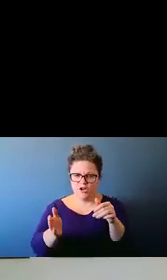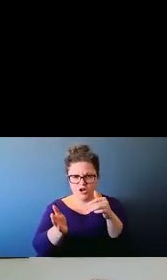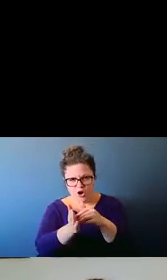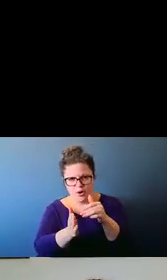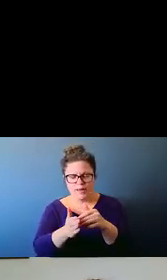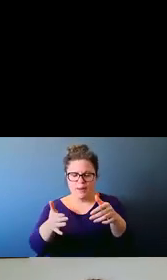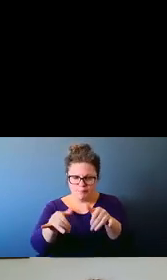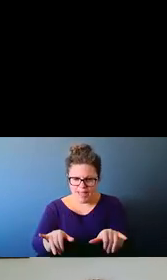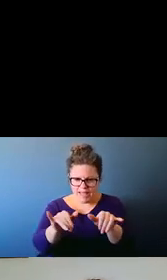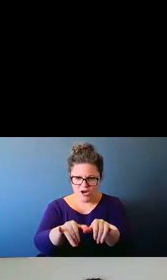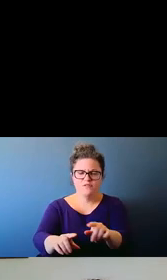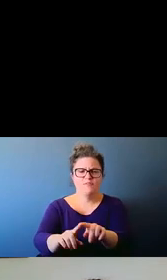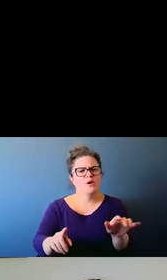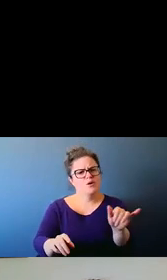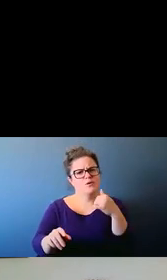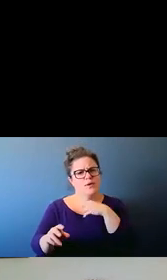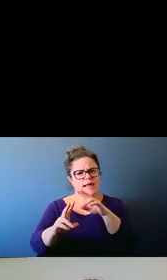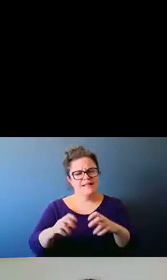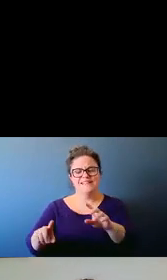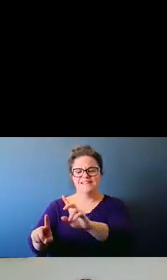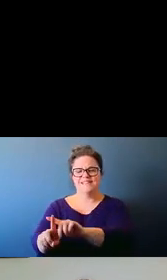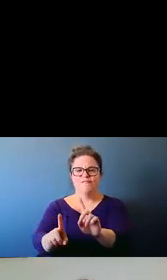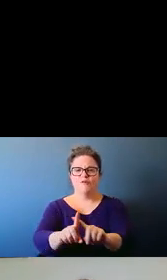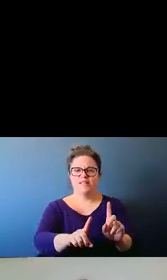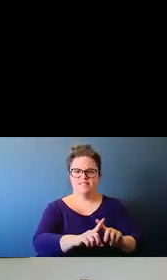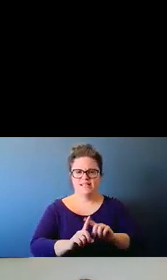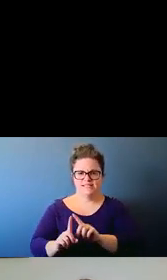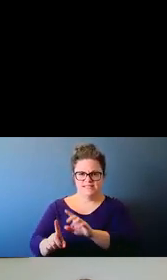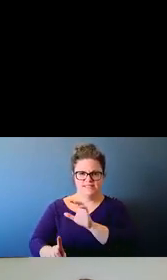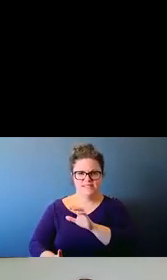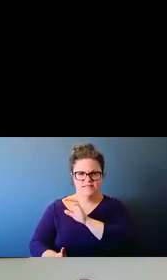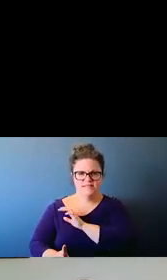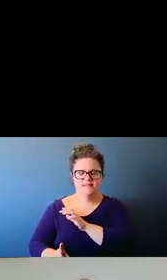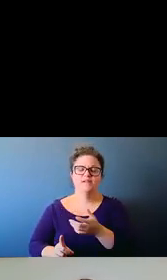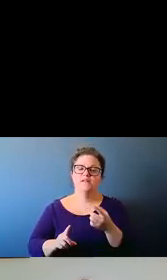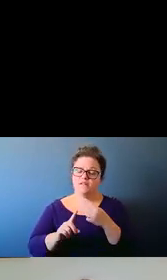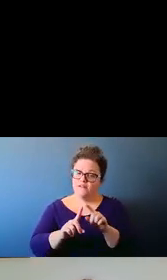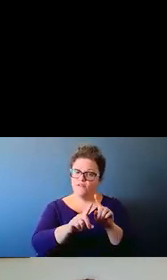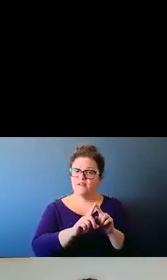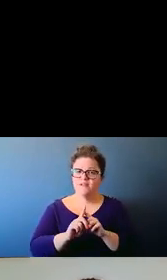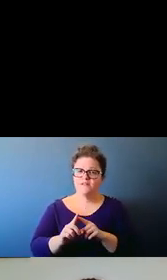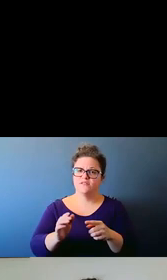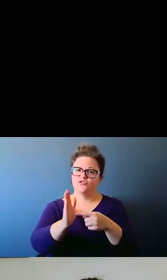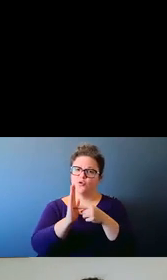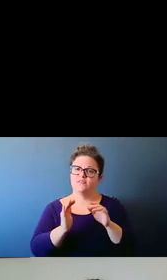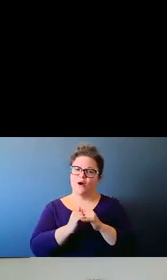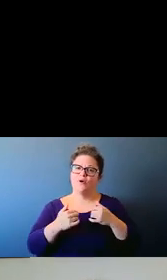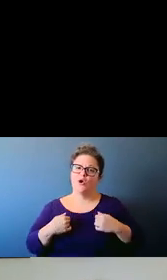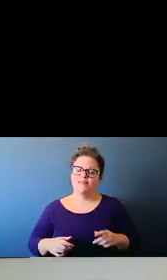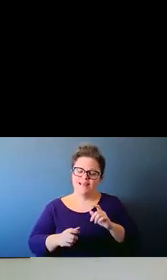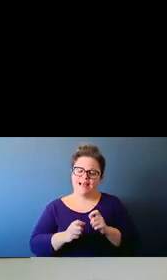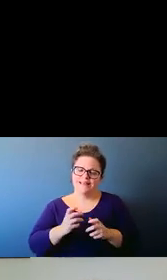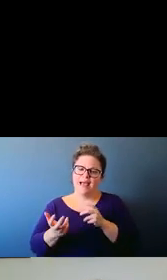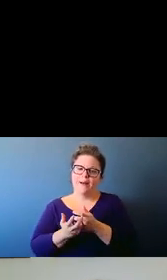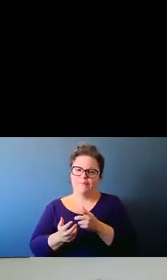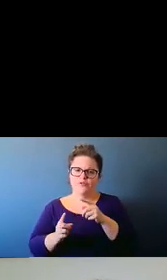understanding any differences. And those differences can tell us something about how humans have adapted to their environment, about